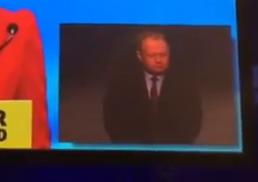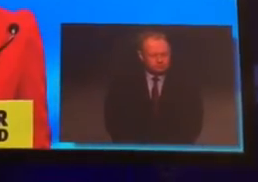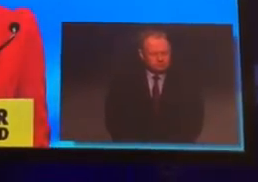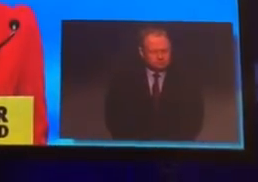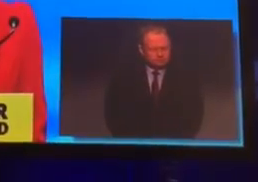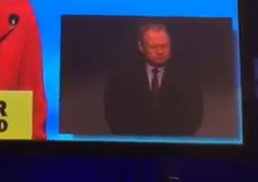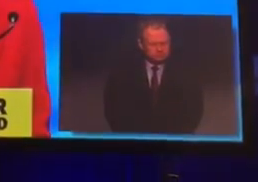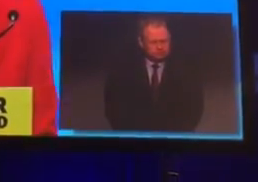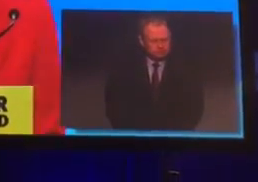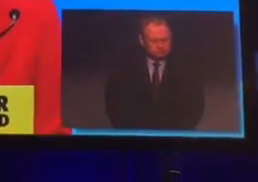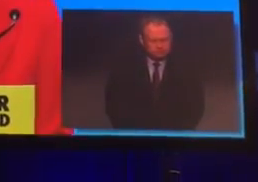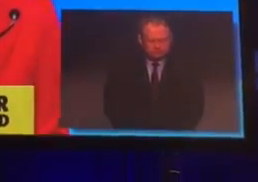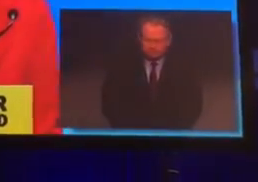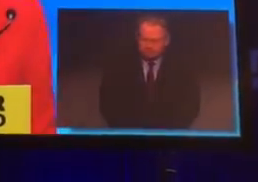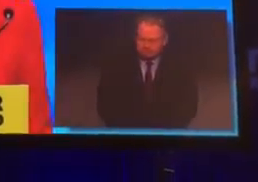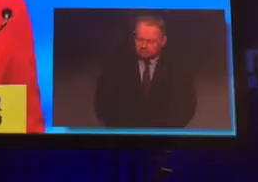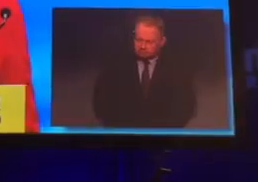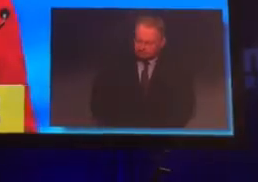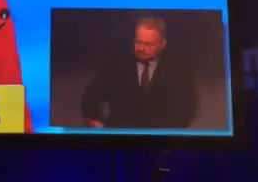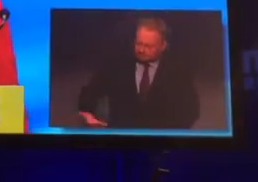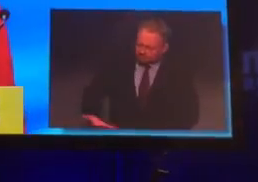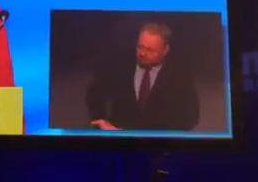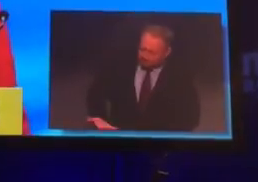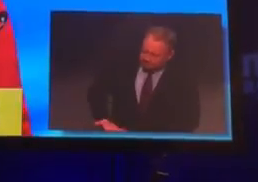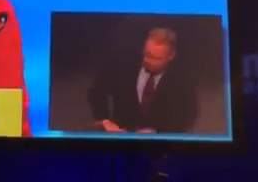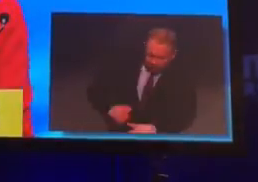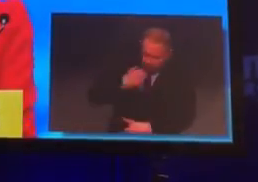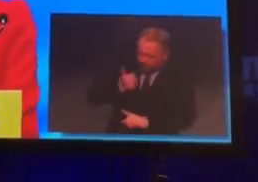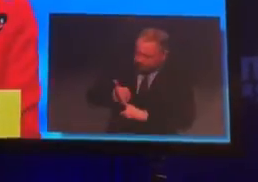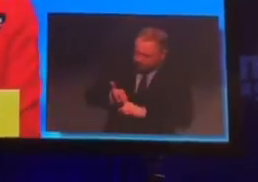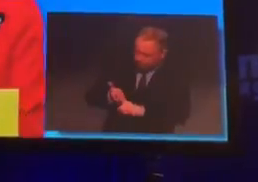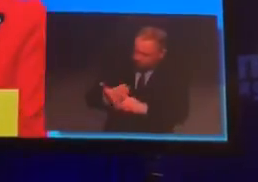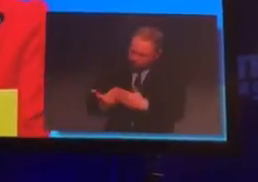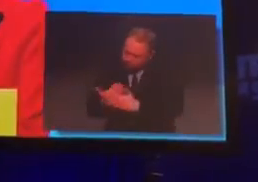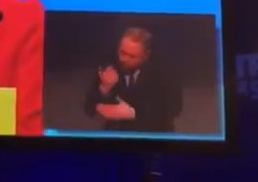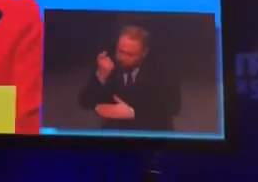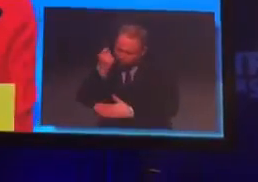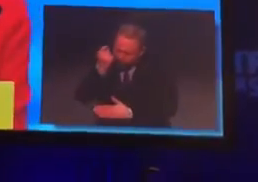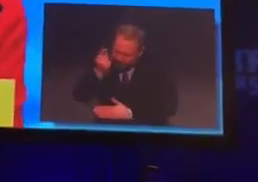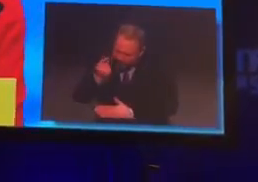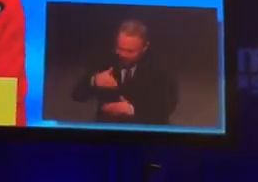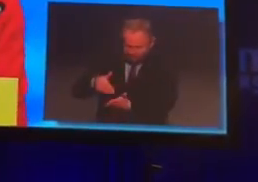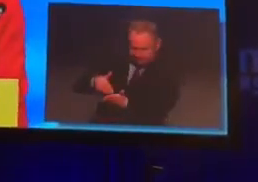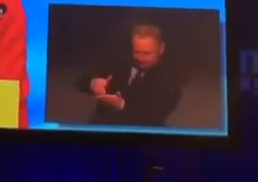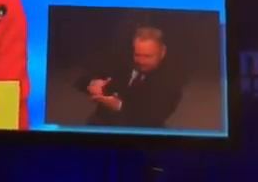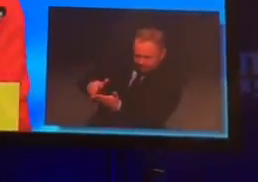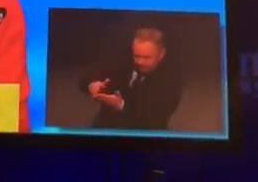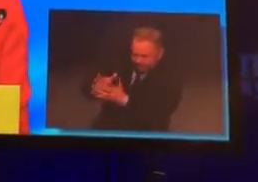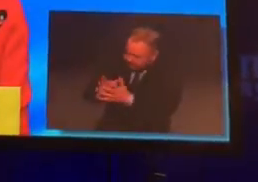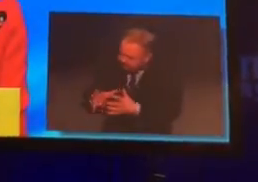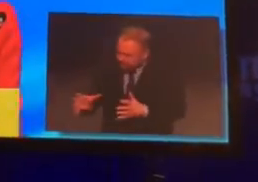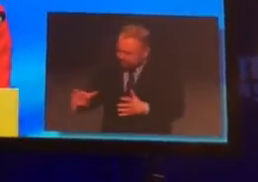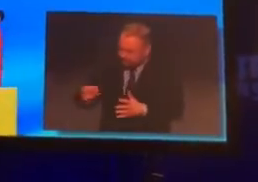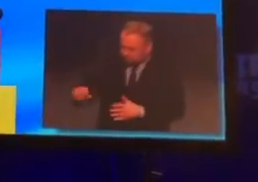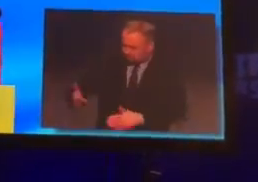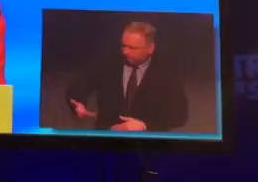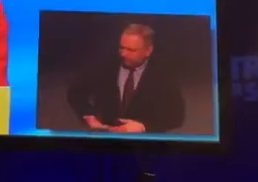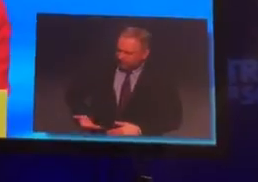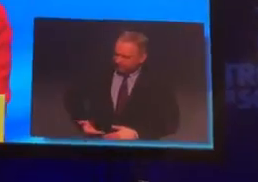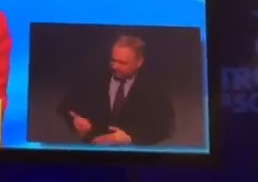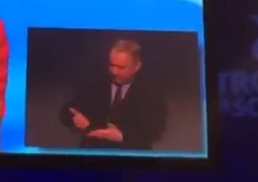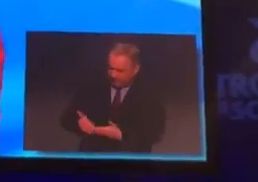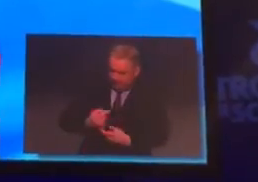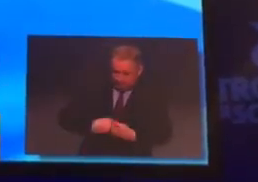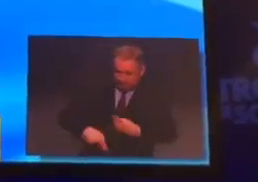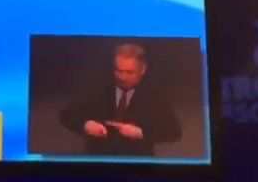We will support our businesses, large and small, to innovate, export and expand, so that they in turn help us